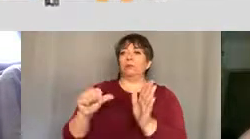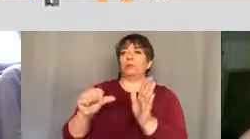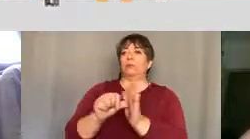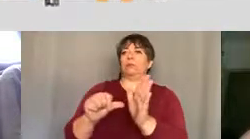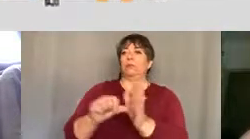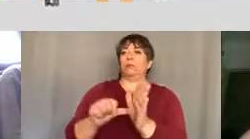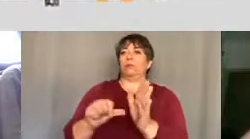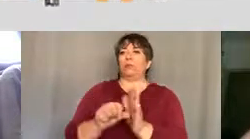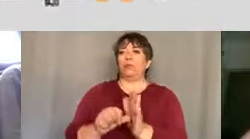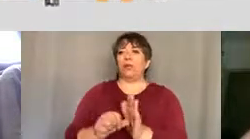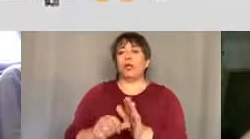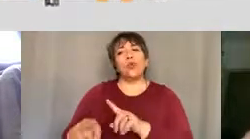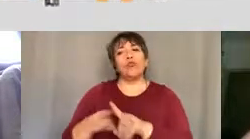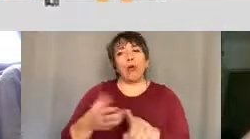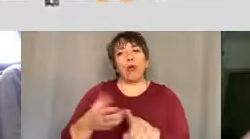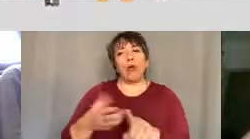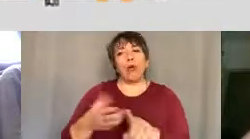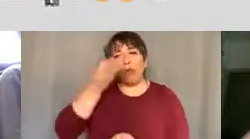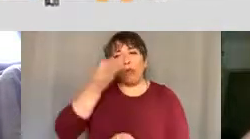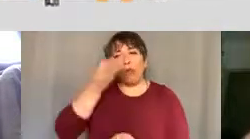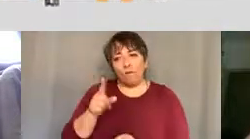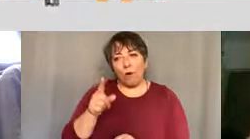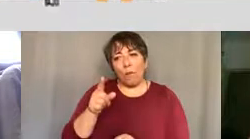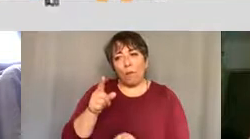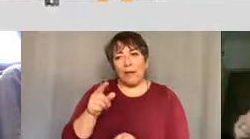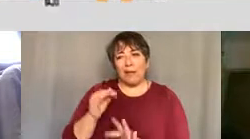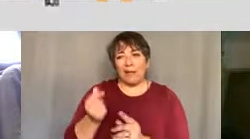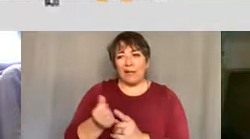so learning from things that go wrong. We do